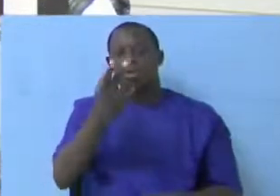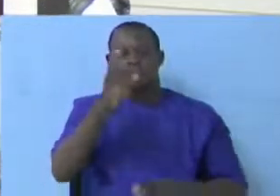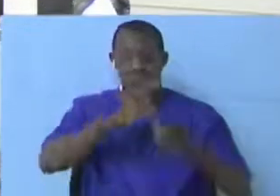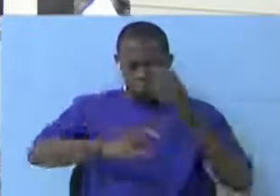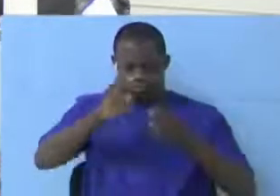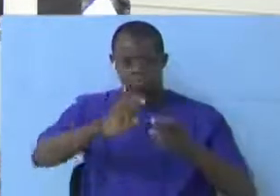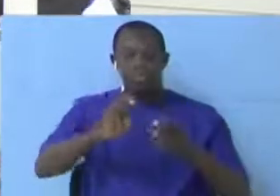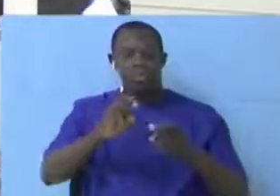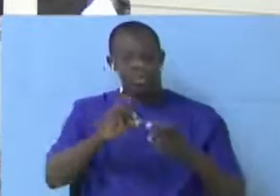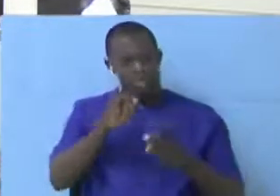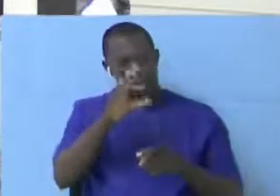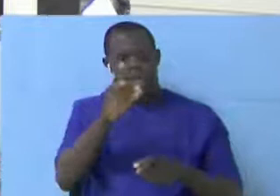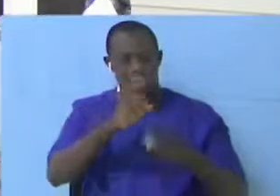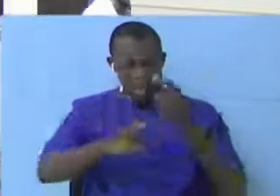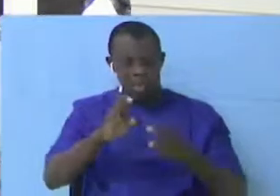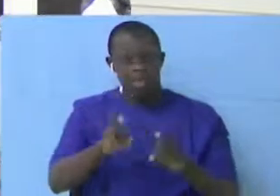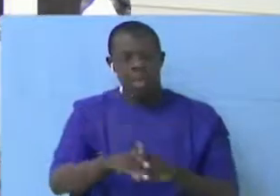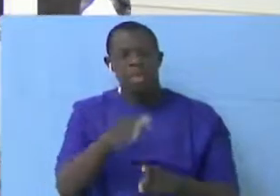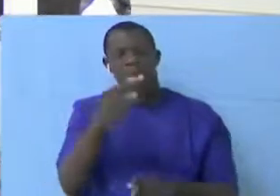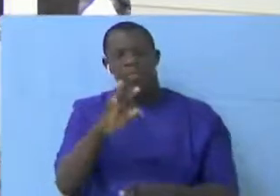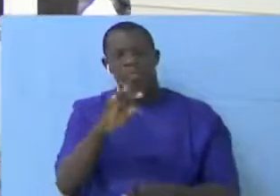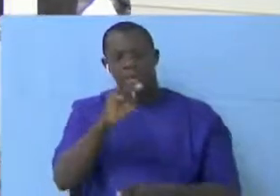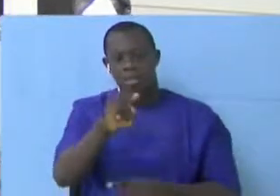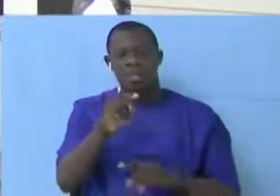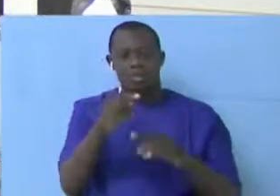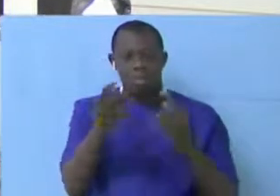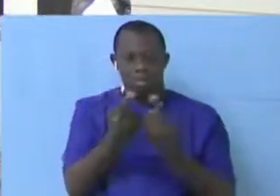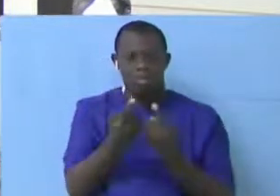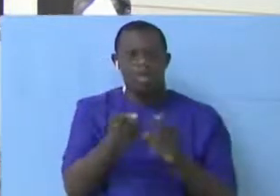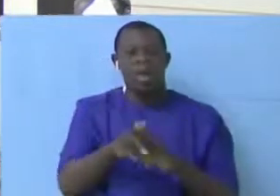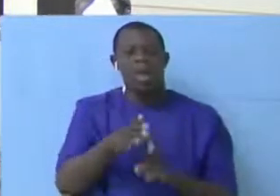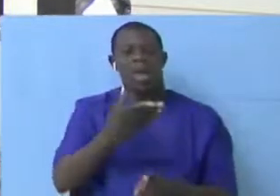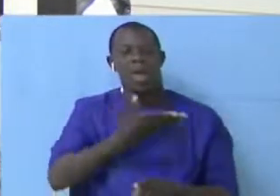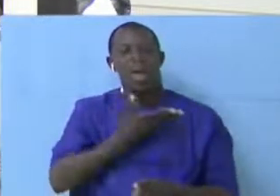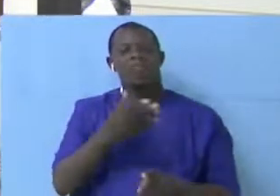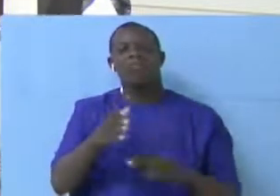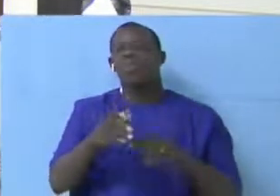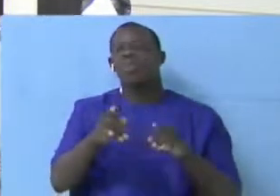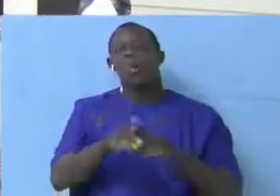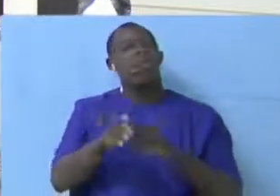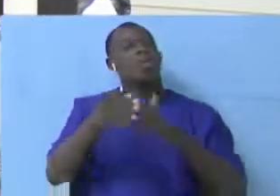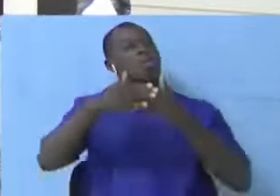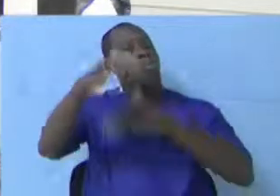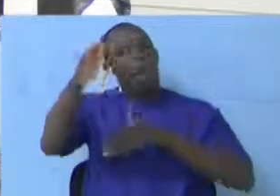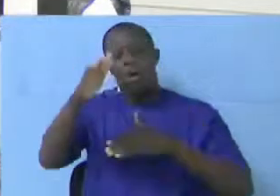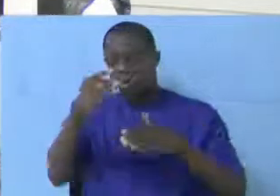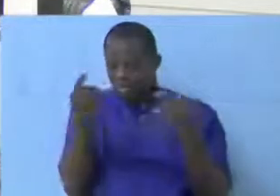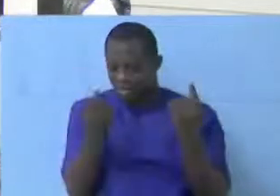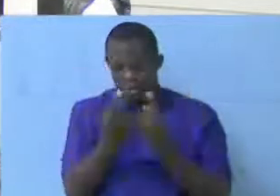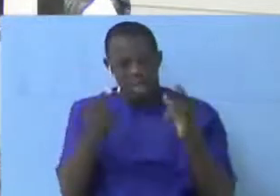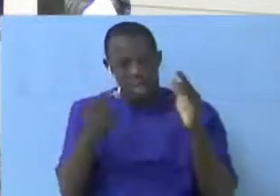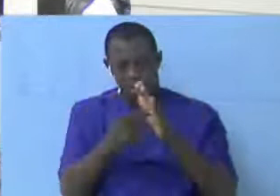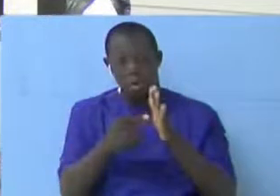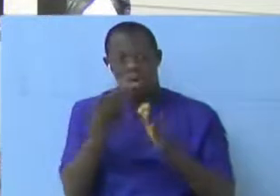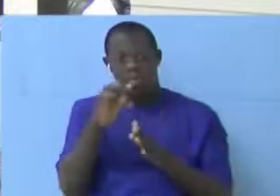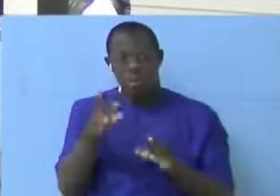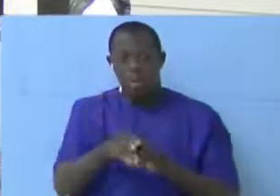work, I have a track record. Community that will put me in that equation.